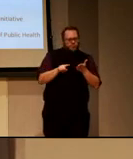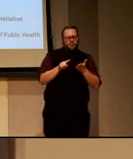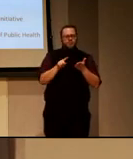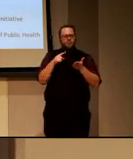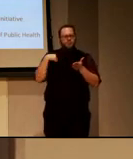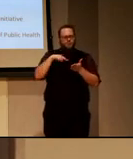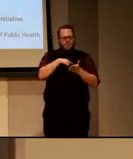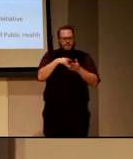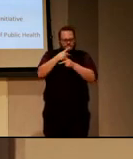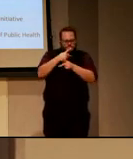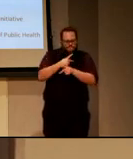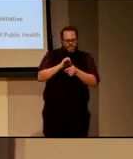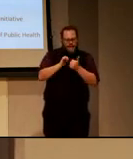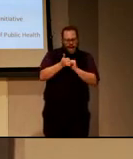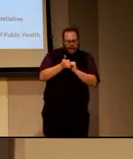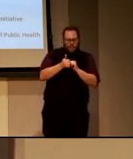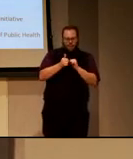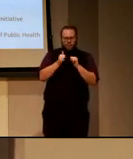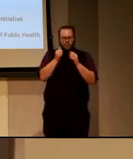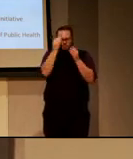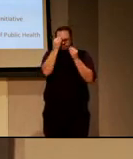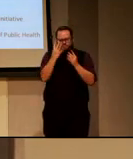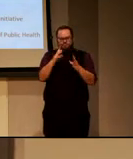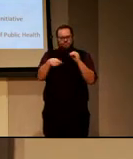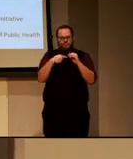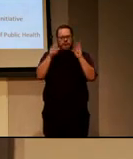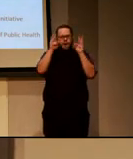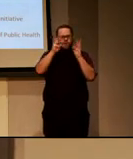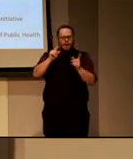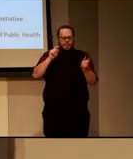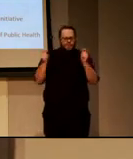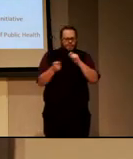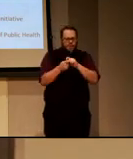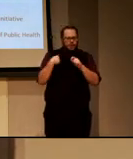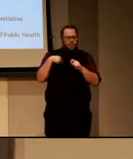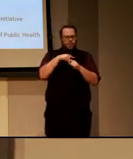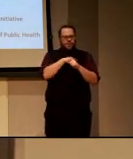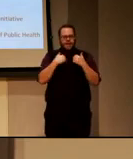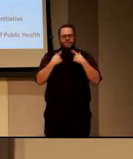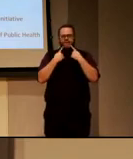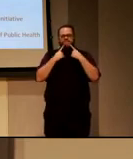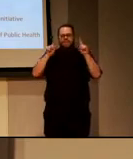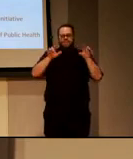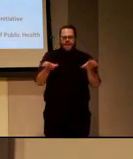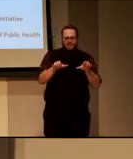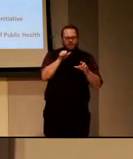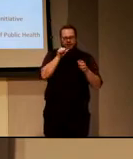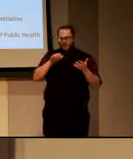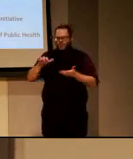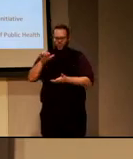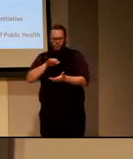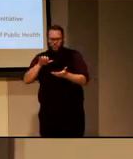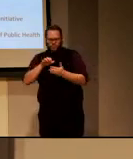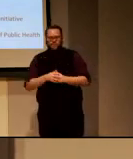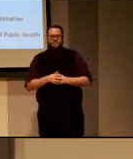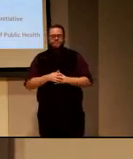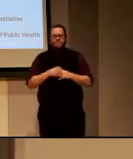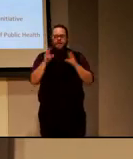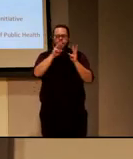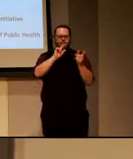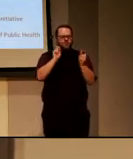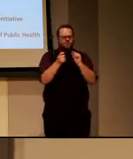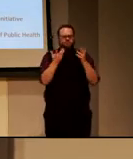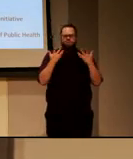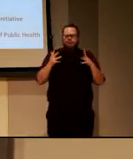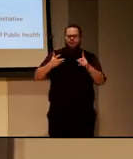climate change so we can promote effective action instead of confusion. Climate change is already affecting people's